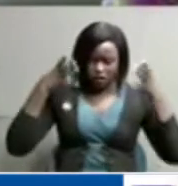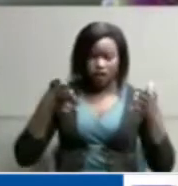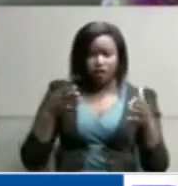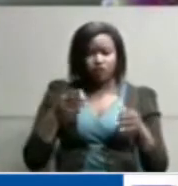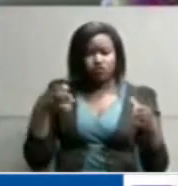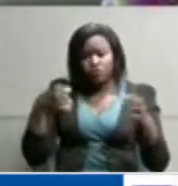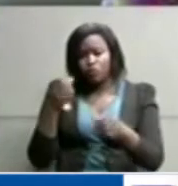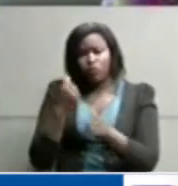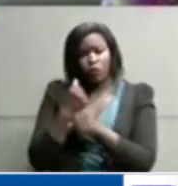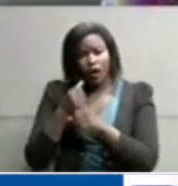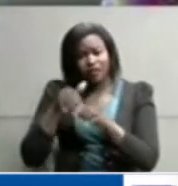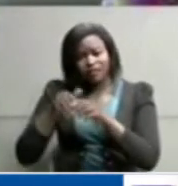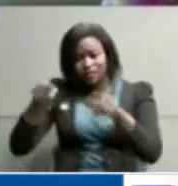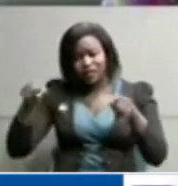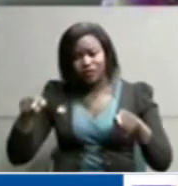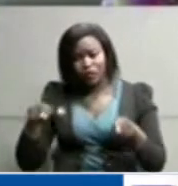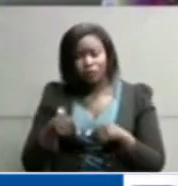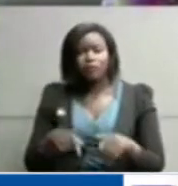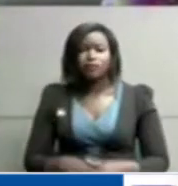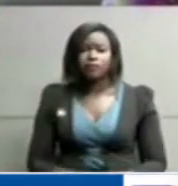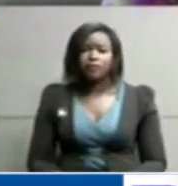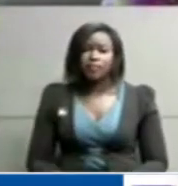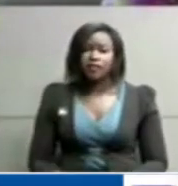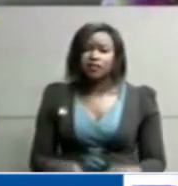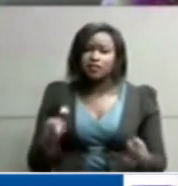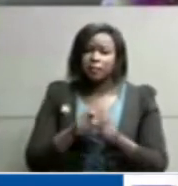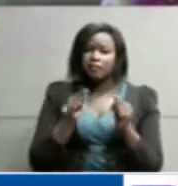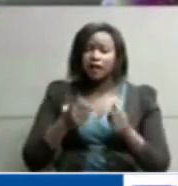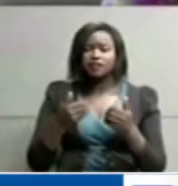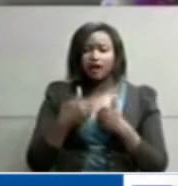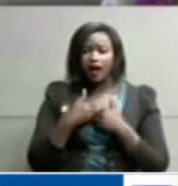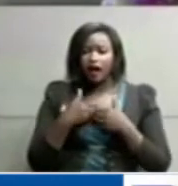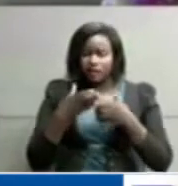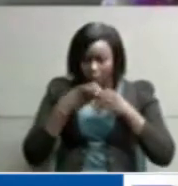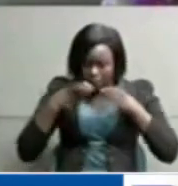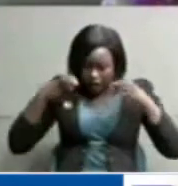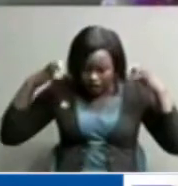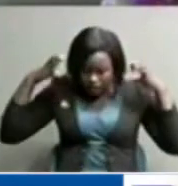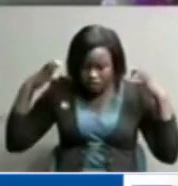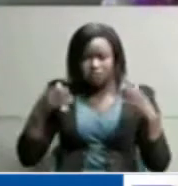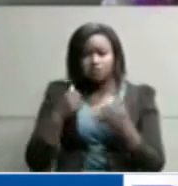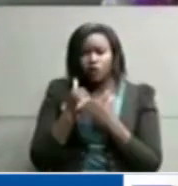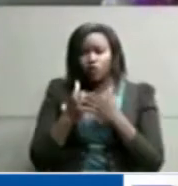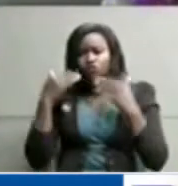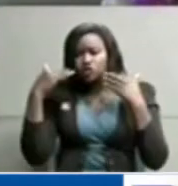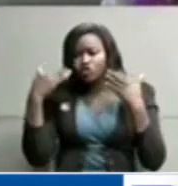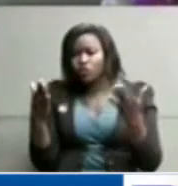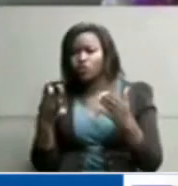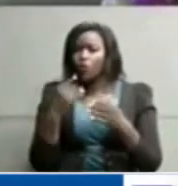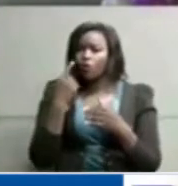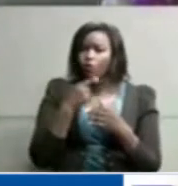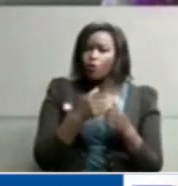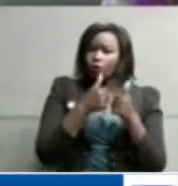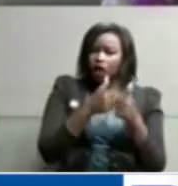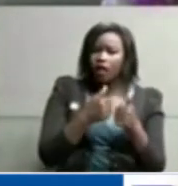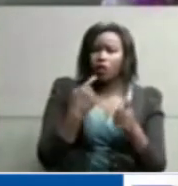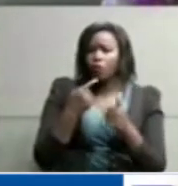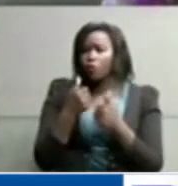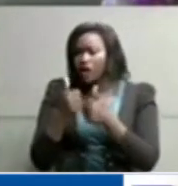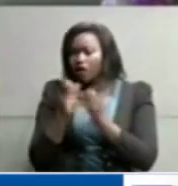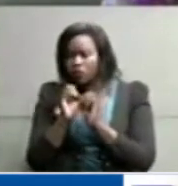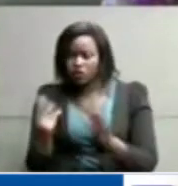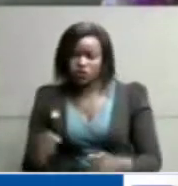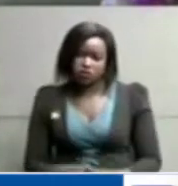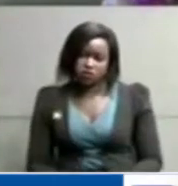work in their rooms have masks, because they don't know who is well and who is not well.